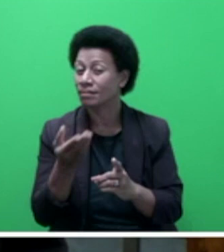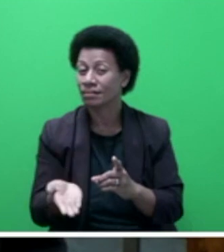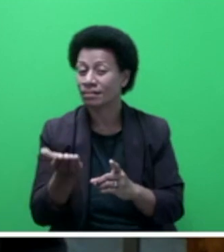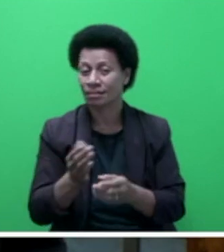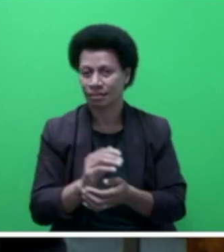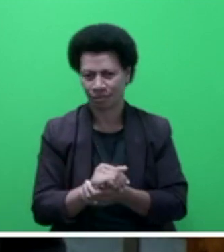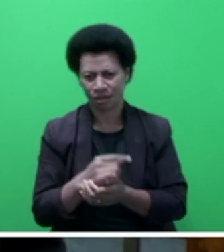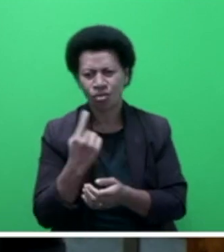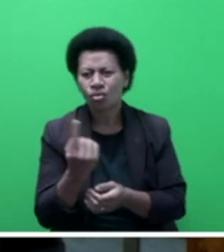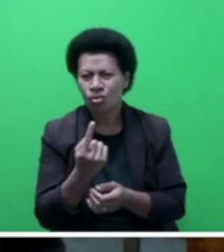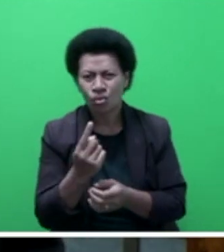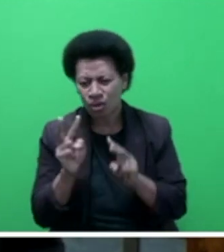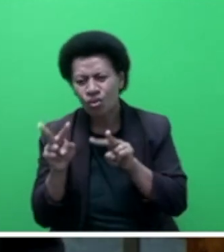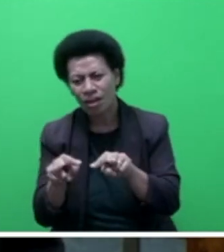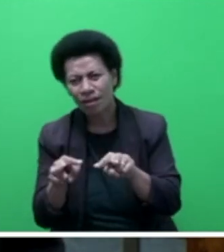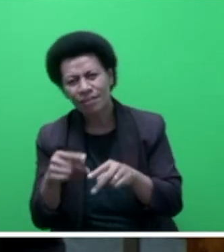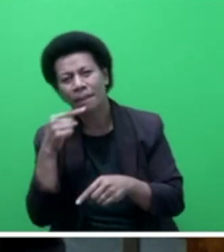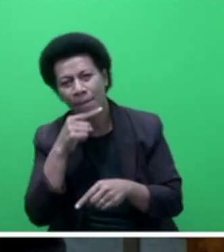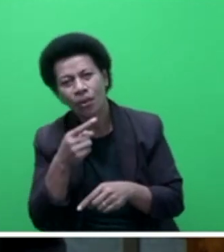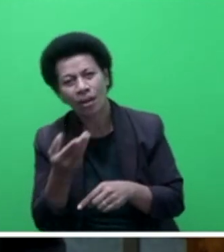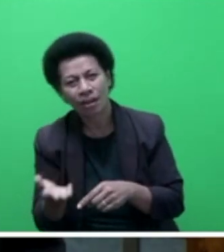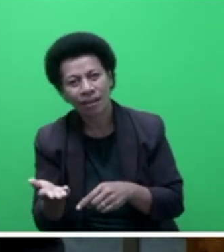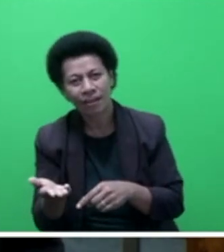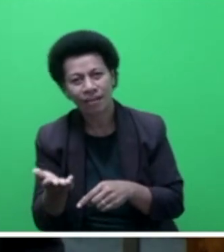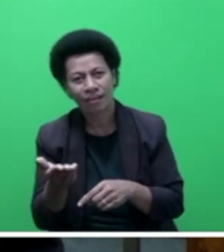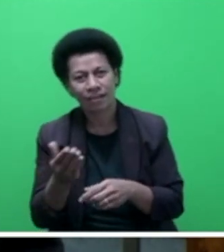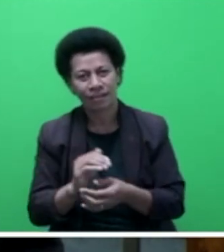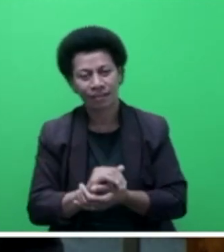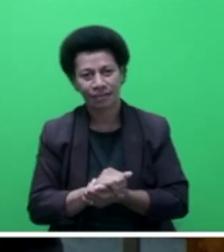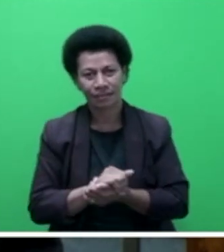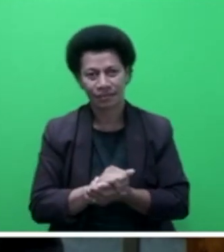will look after the boy victim? This is